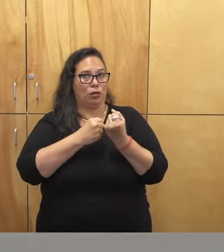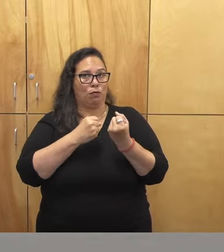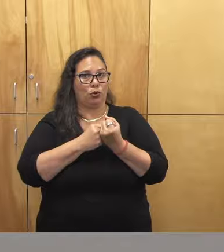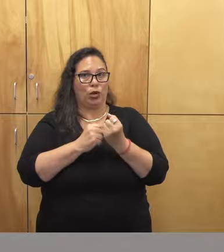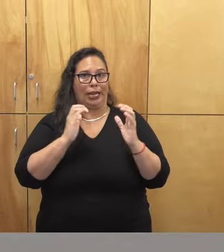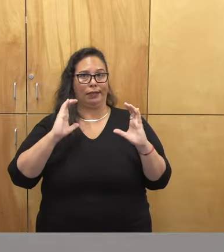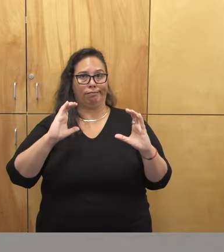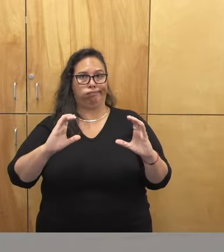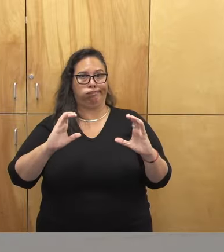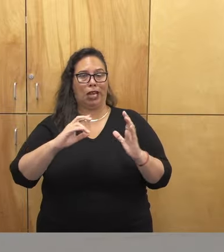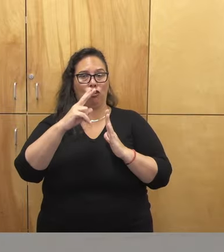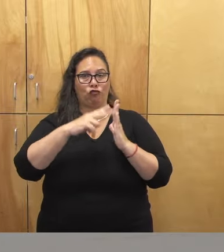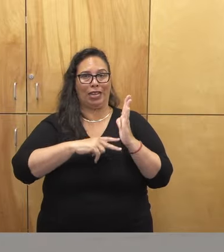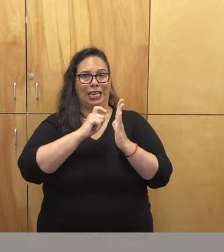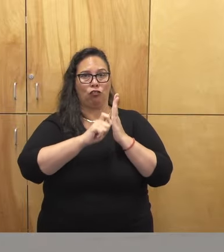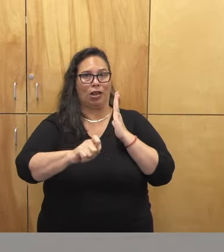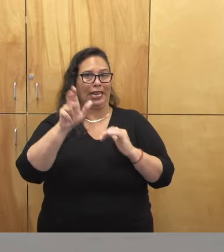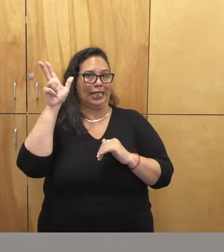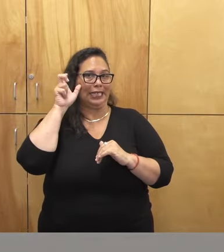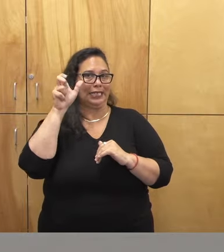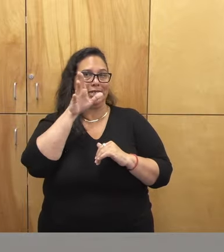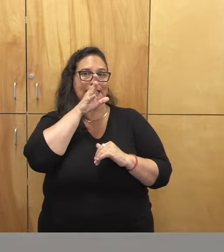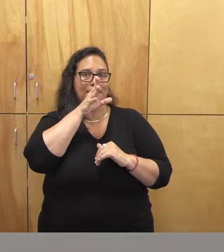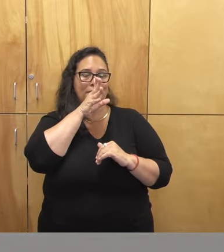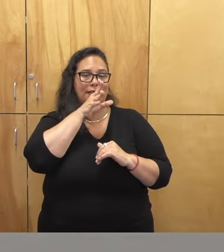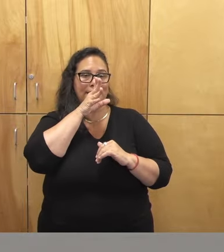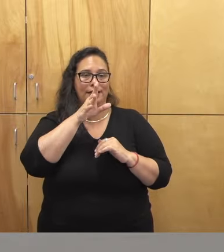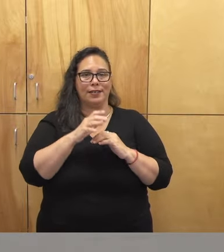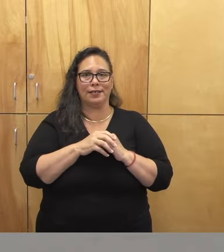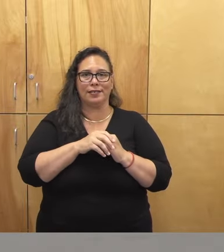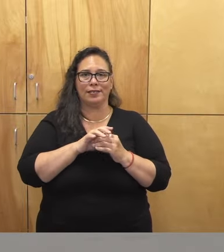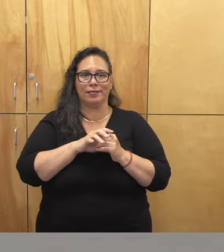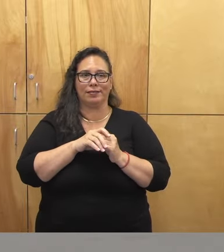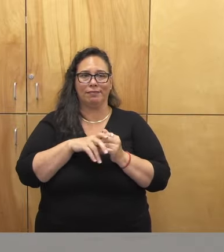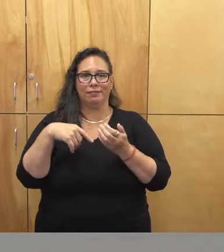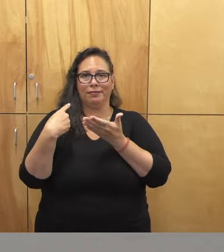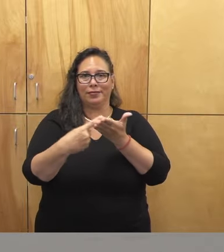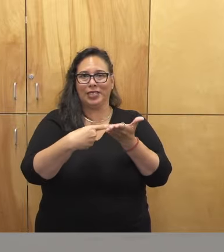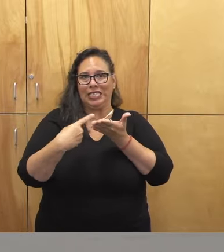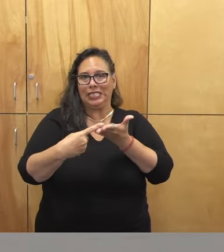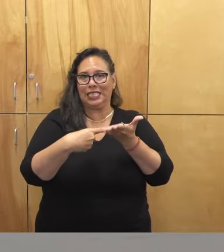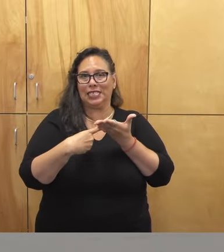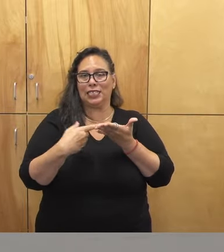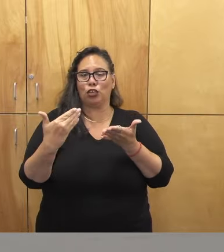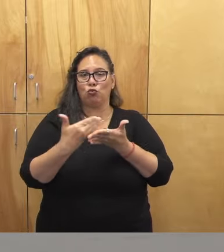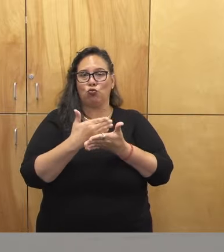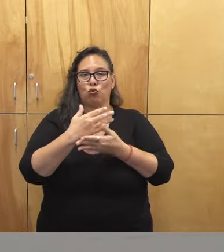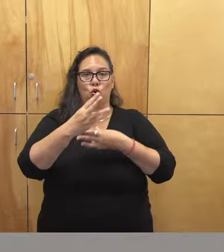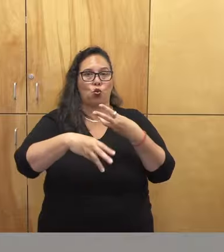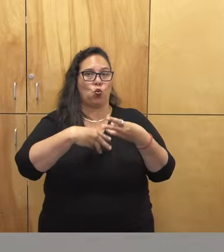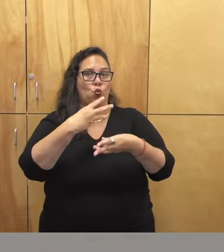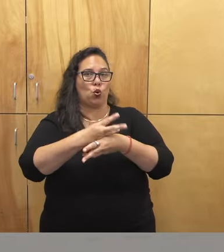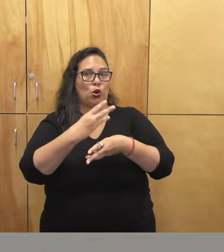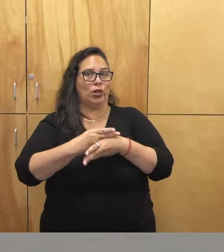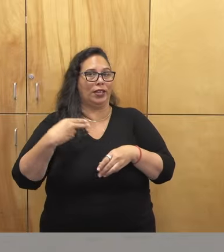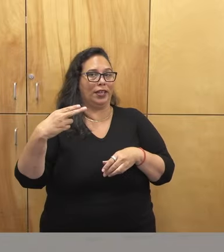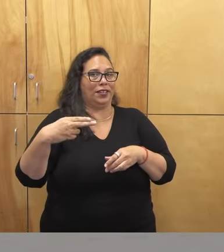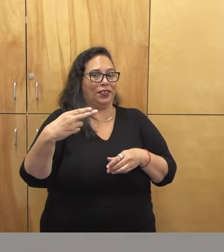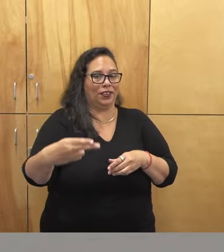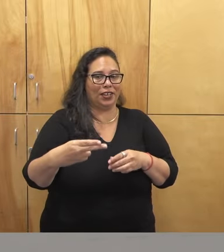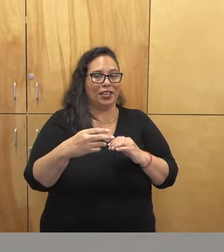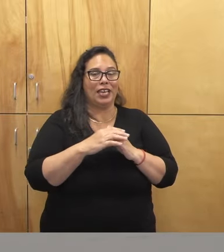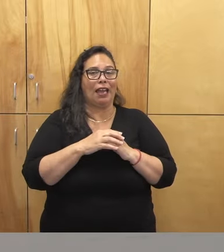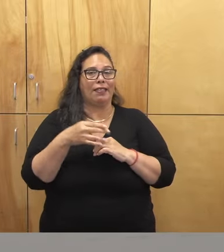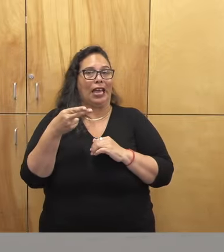domains of reading, writing, listening, and speaking. And we also discussed the new World History ELD course at the high